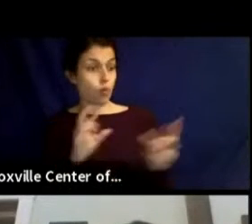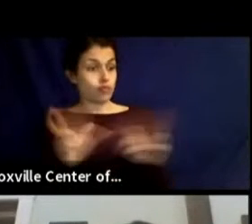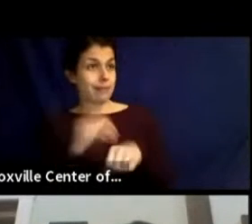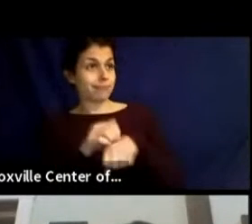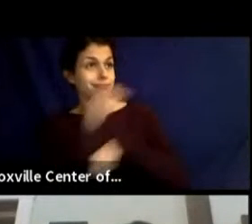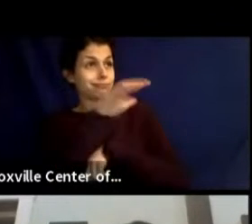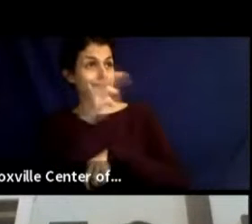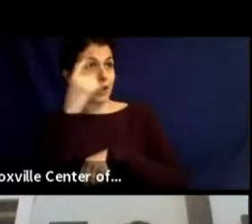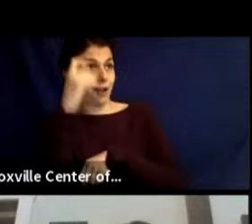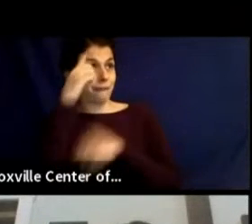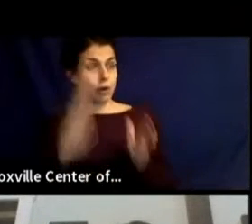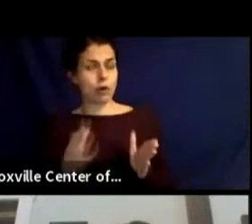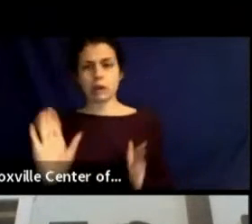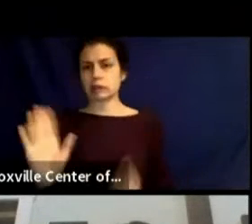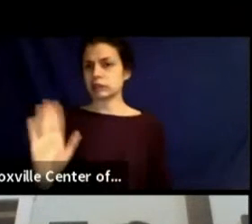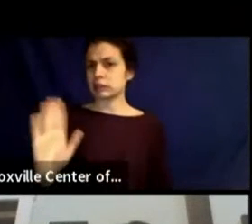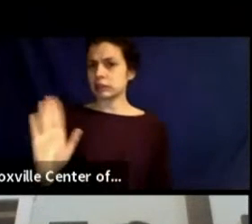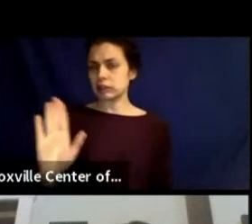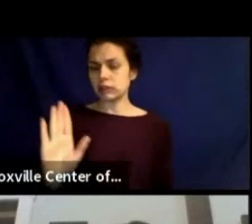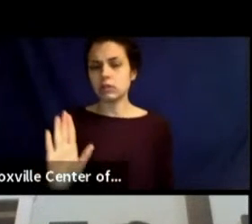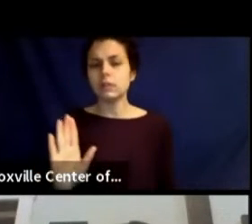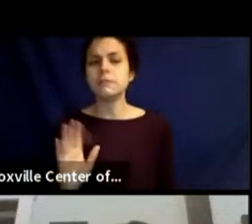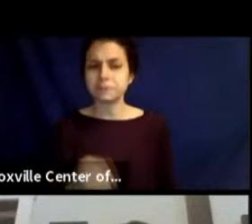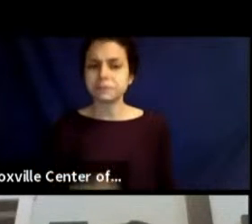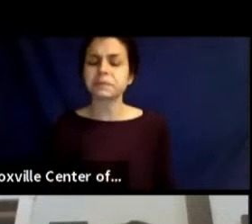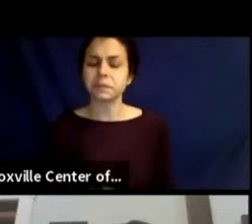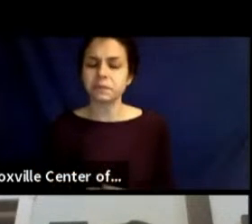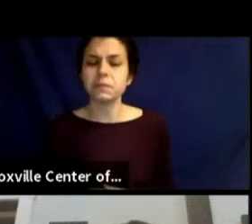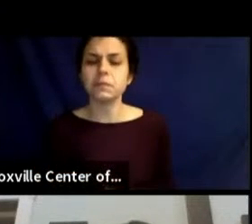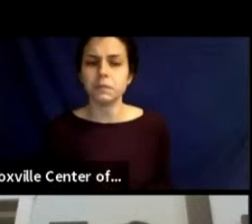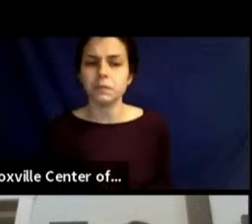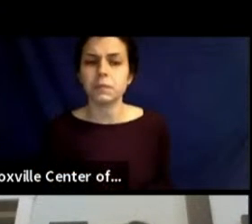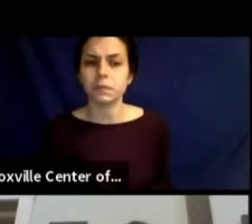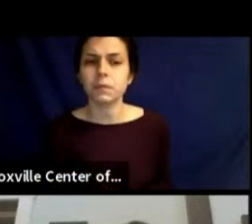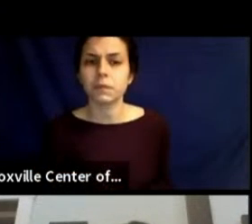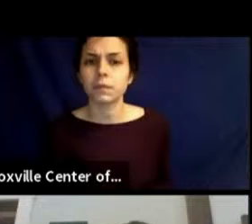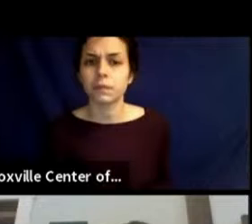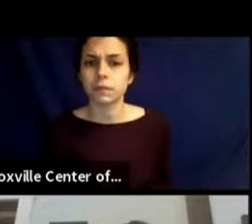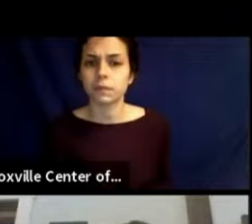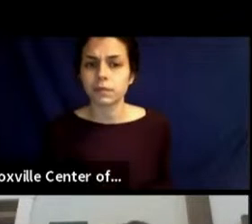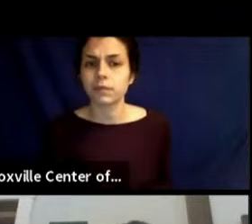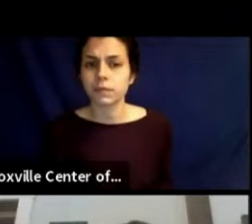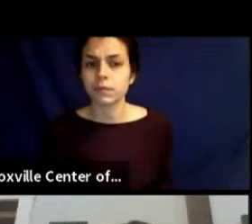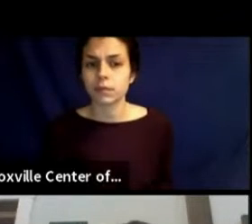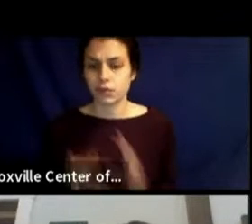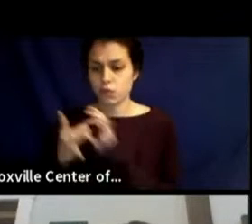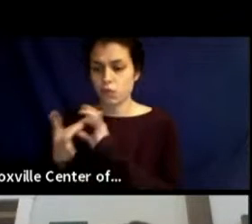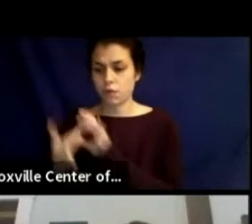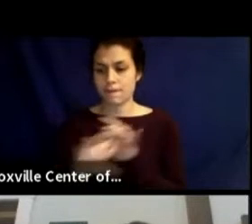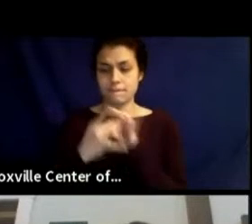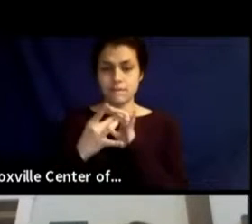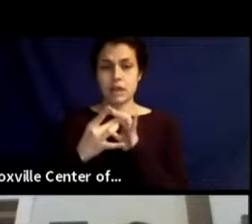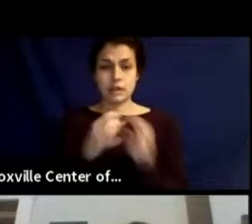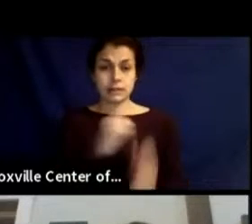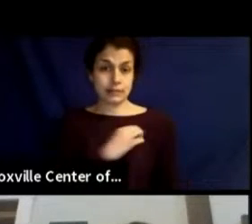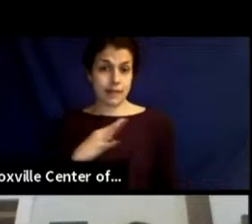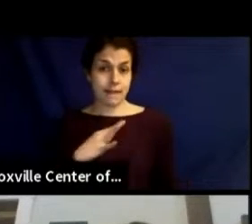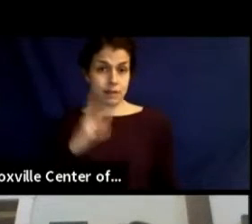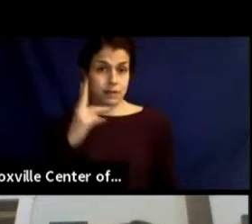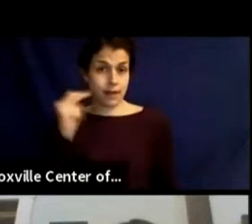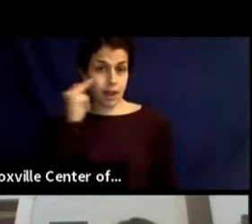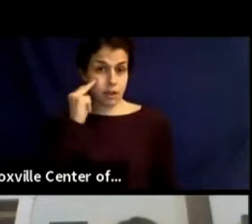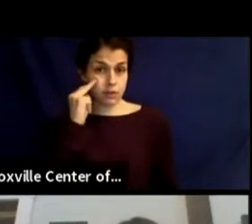I had conversations with a member of the Unified staff in Nashville, and it was recommended that